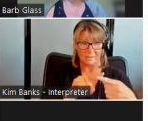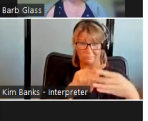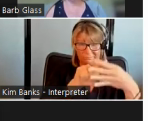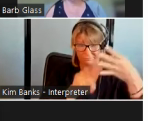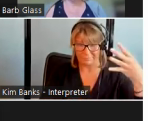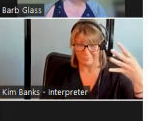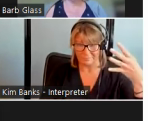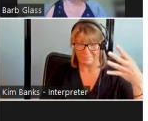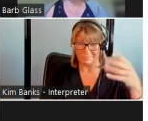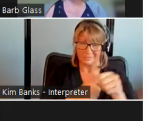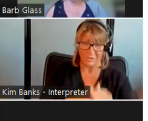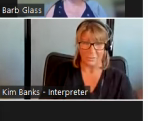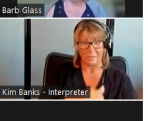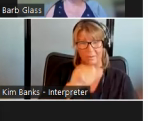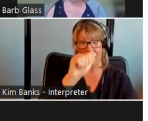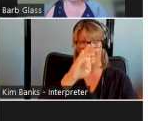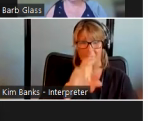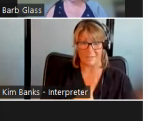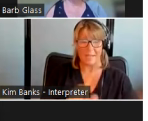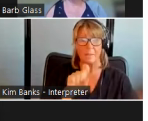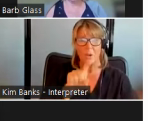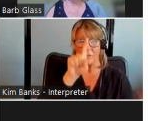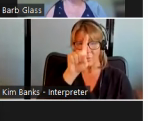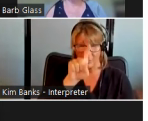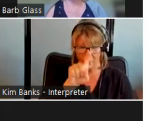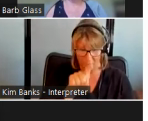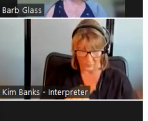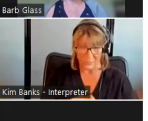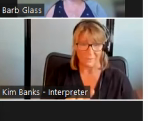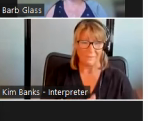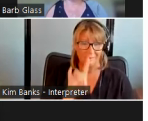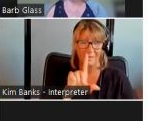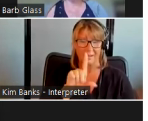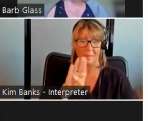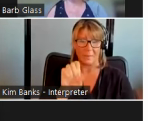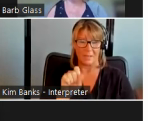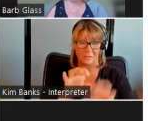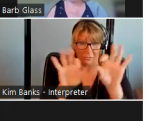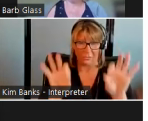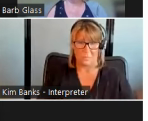order, but you do have to look down the list to find the LBS forms.